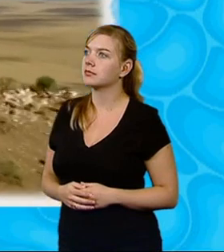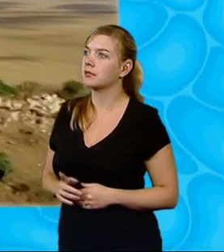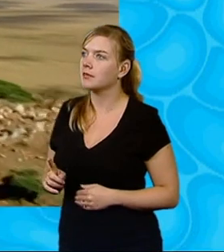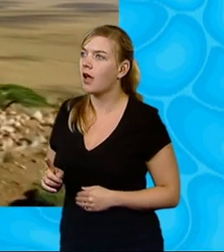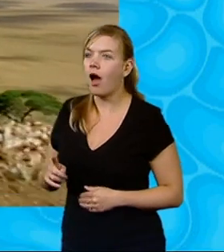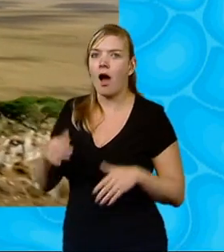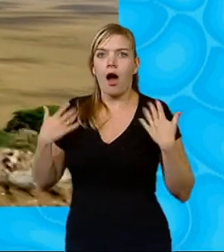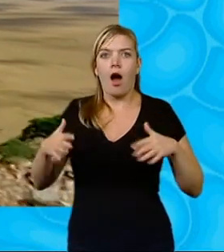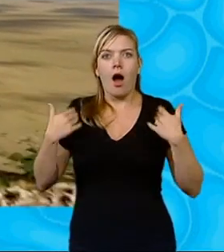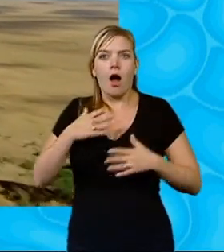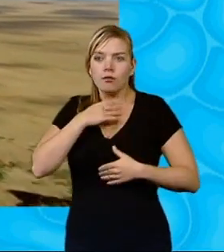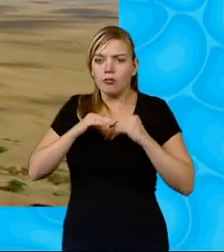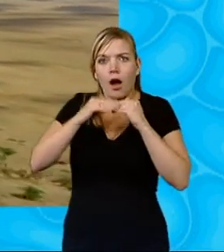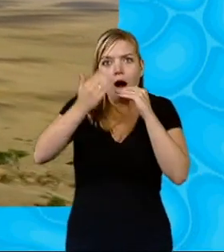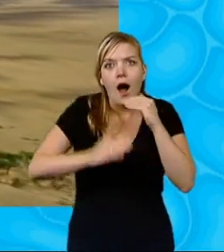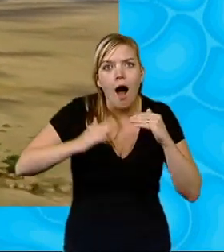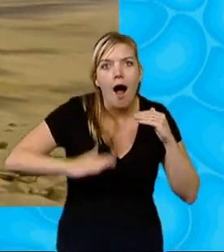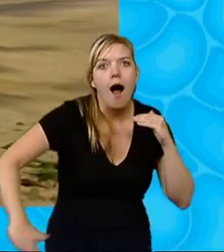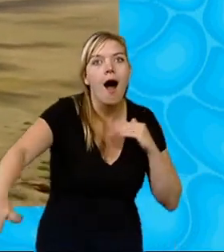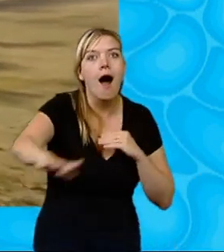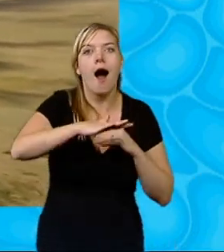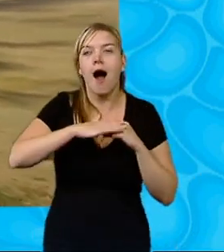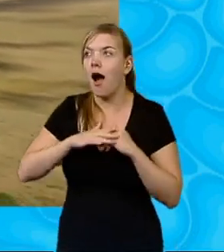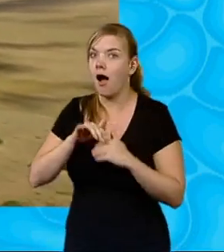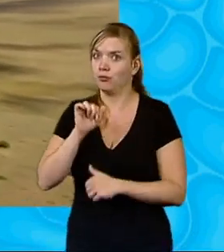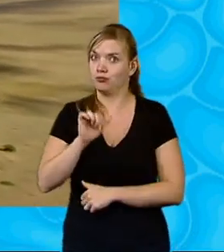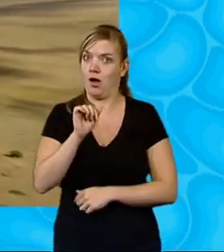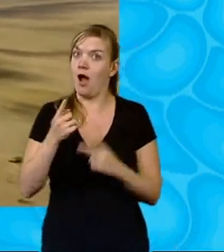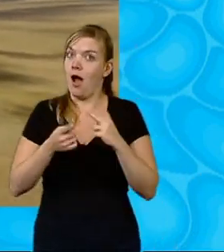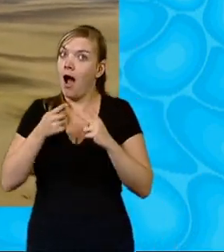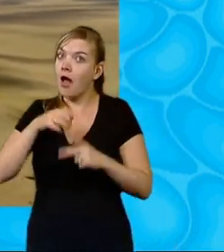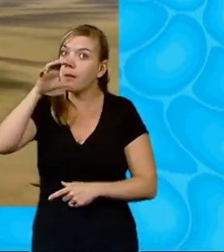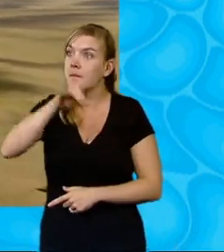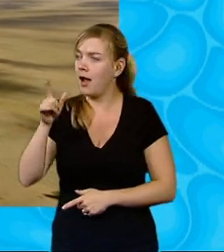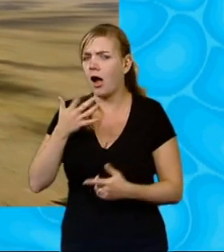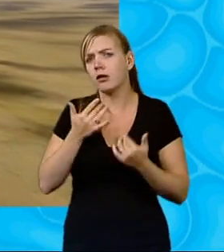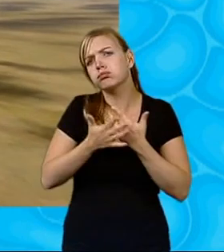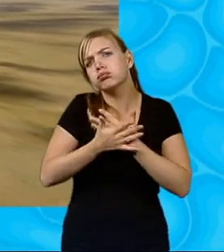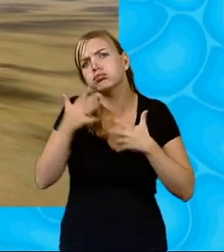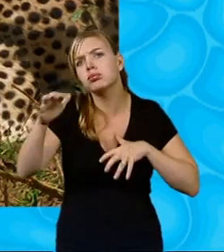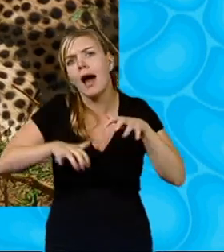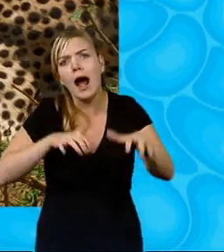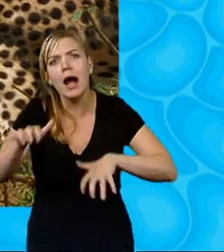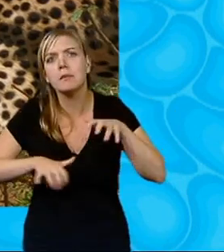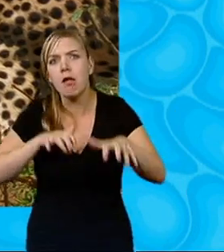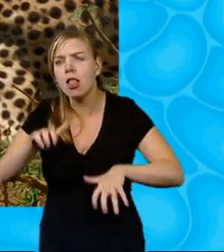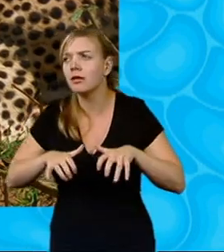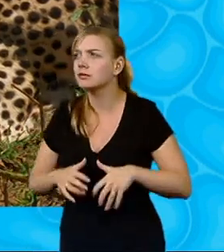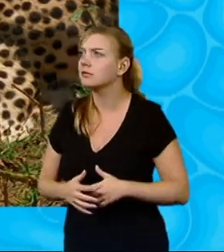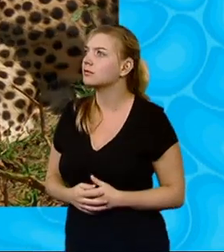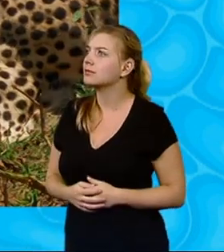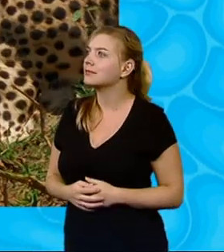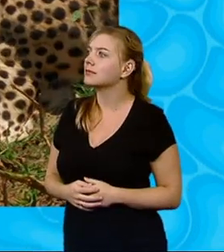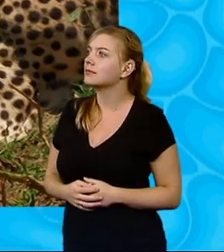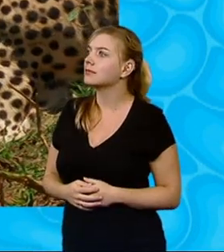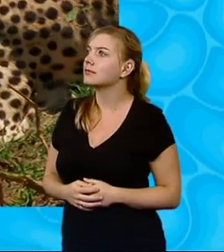Wow! The savannah! That's right. The savannah is another place where lots of animals live, many of them on the ground.